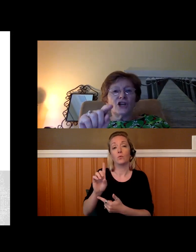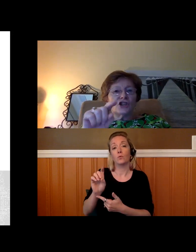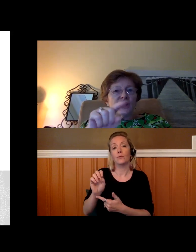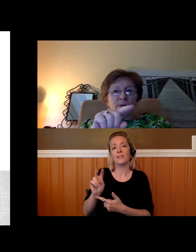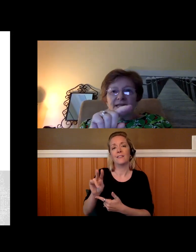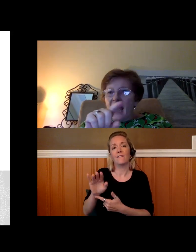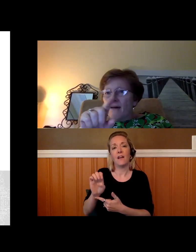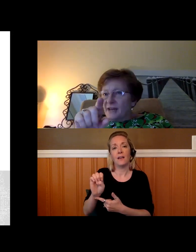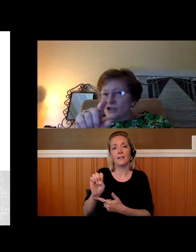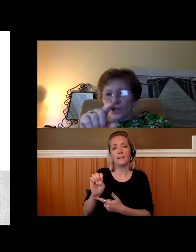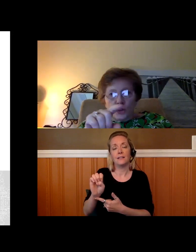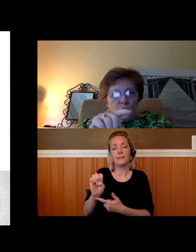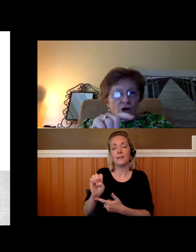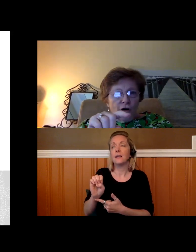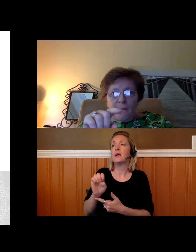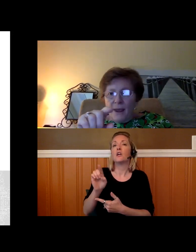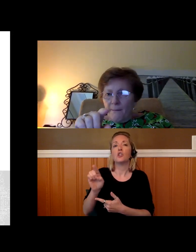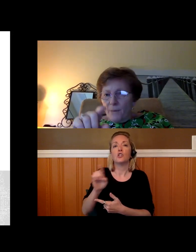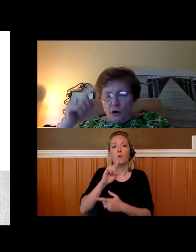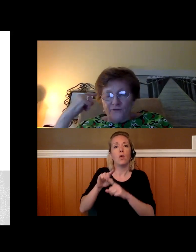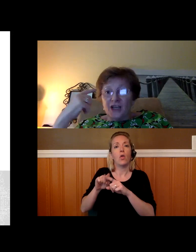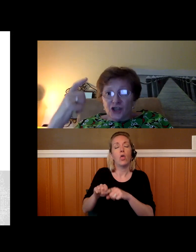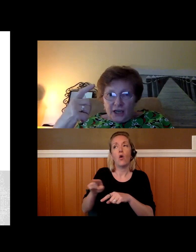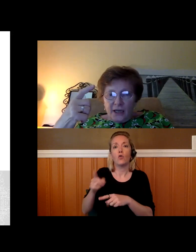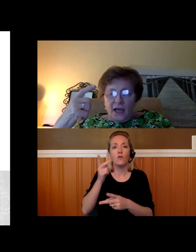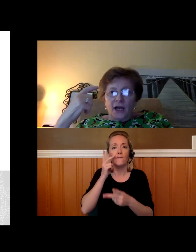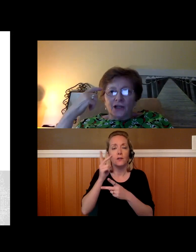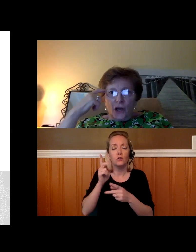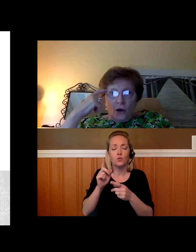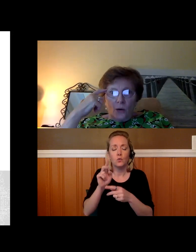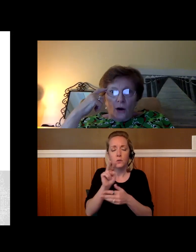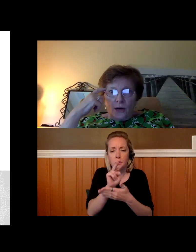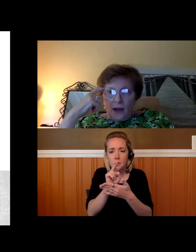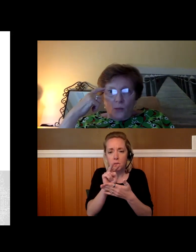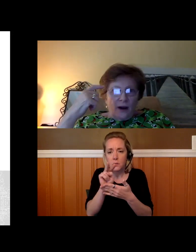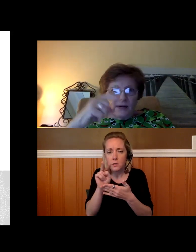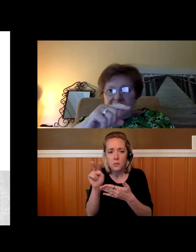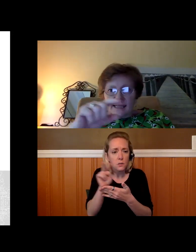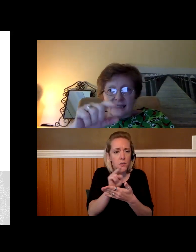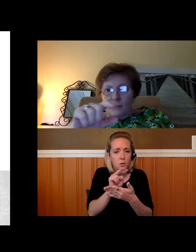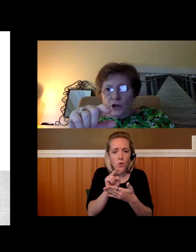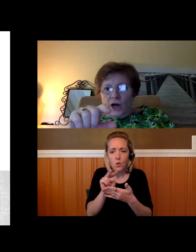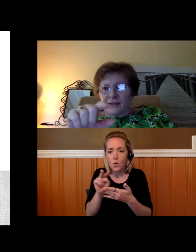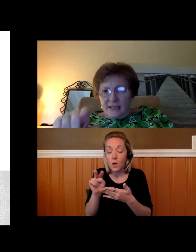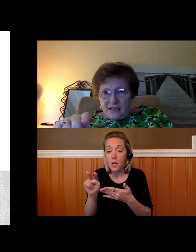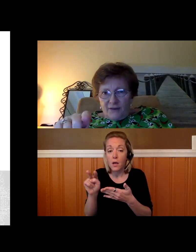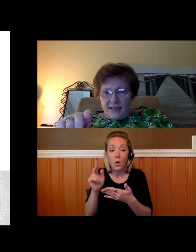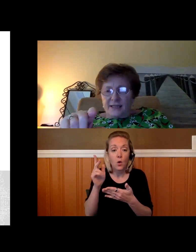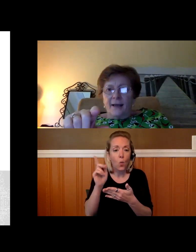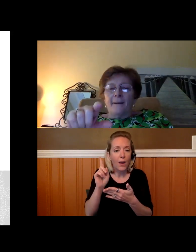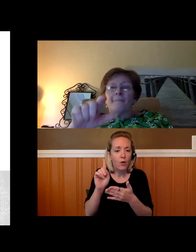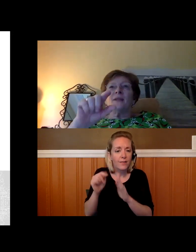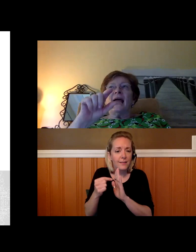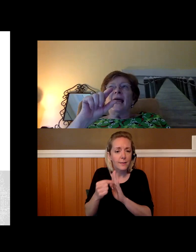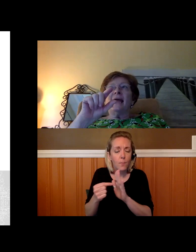to use her vision to go, okay, where is that symbol on this device? And because